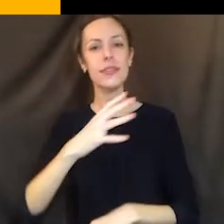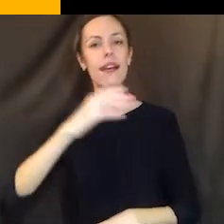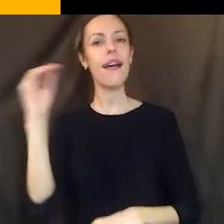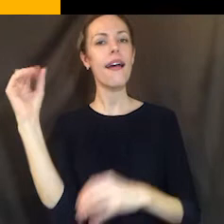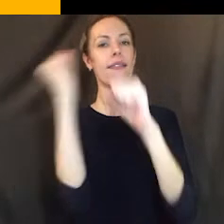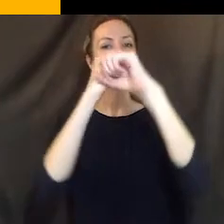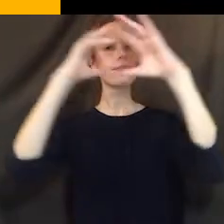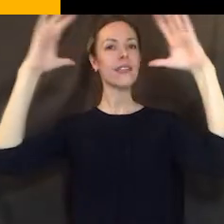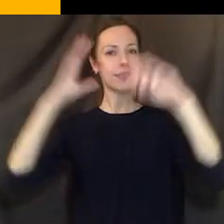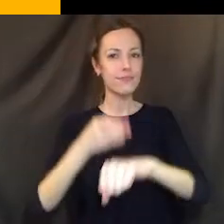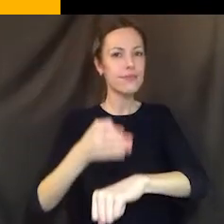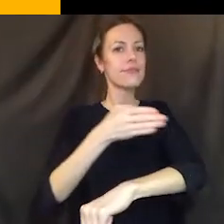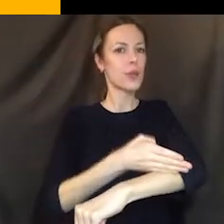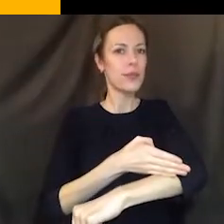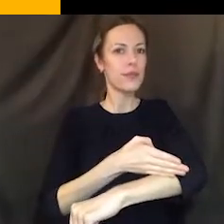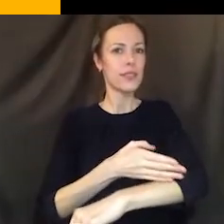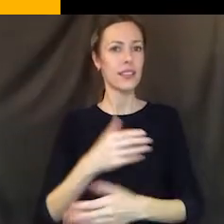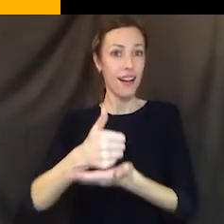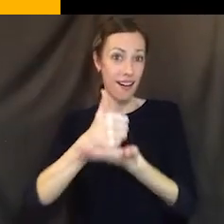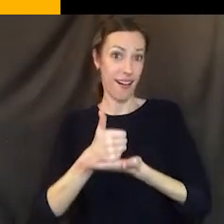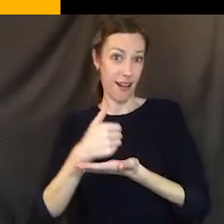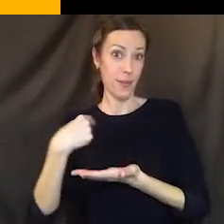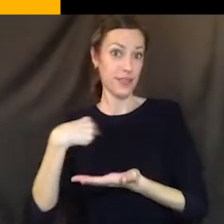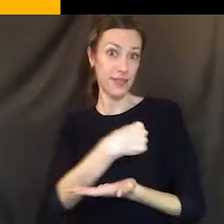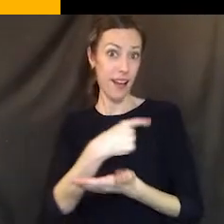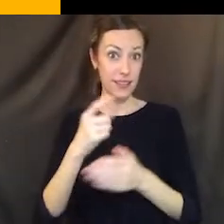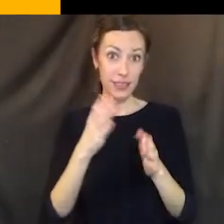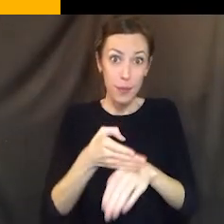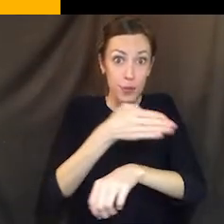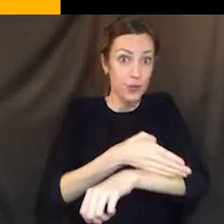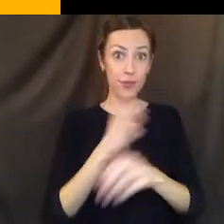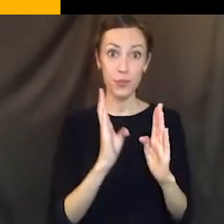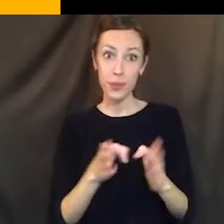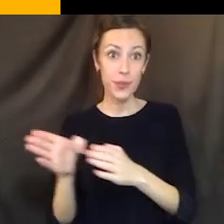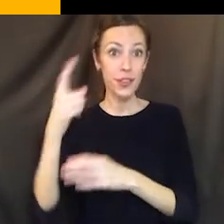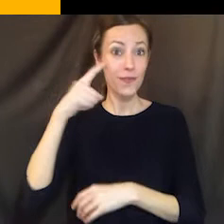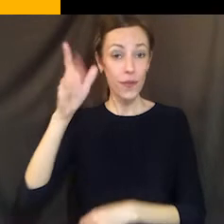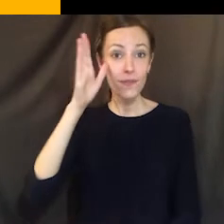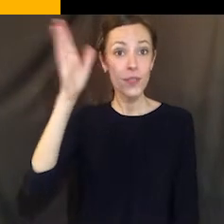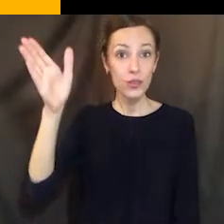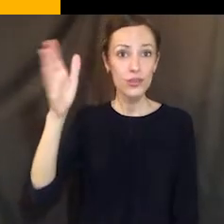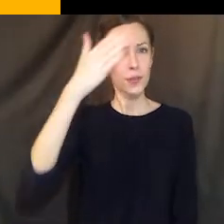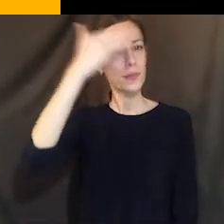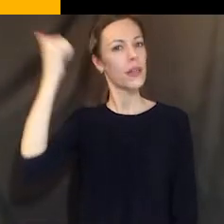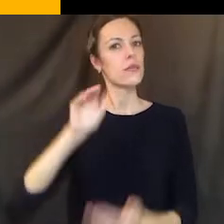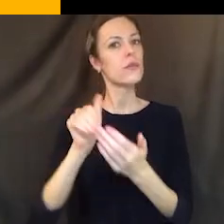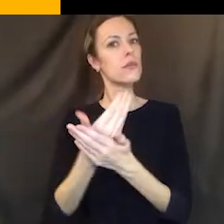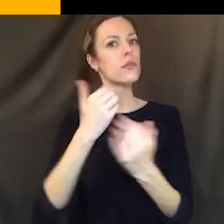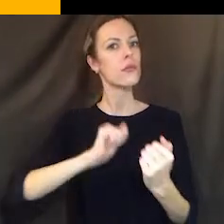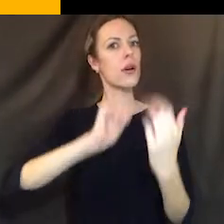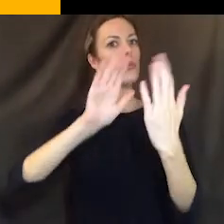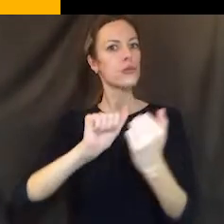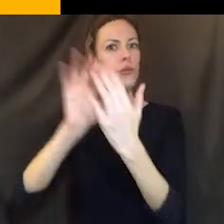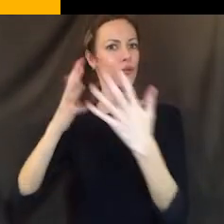better prepared for the future because of the progress we've made in implementing new approaches and because of the readiness and flexibility of